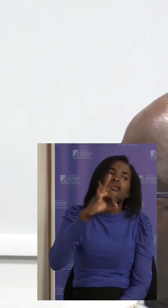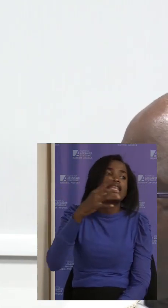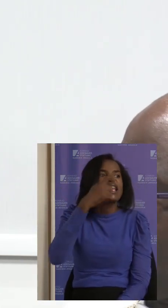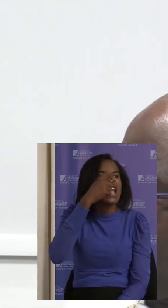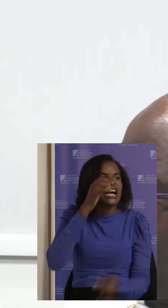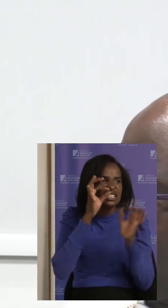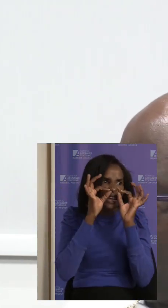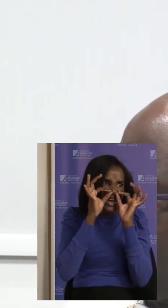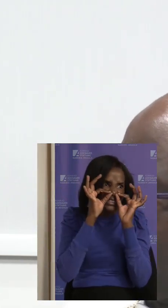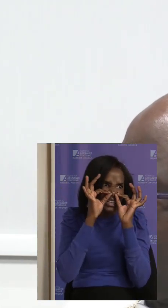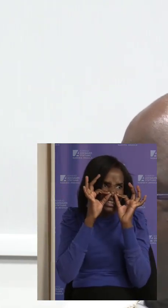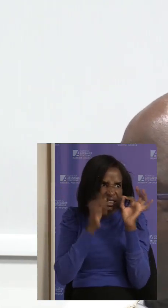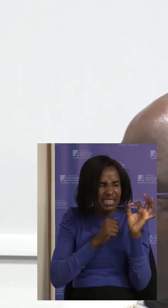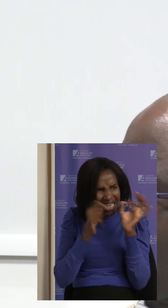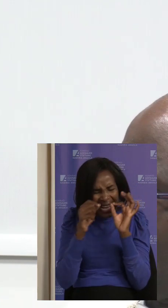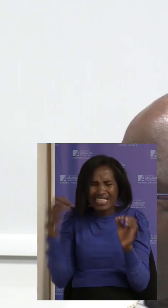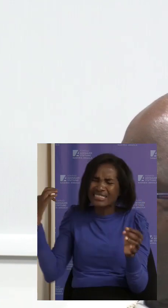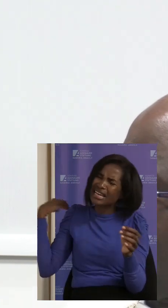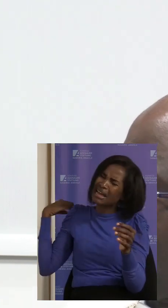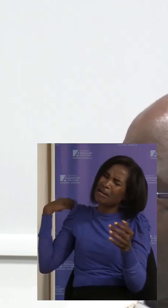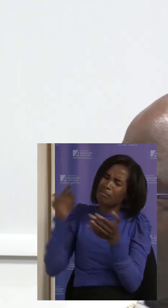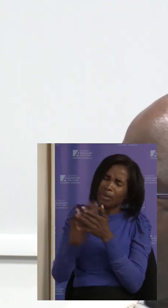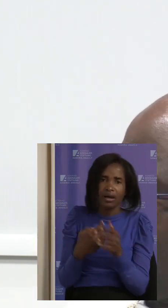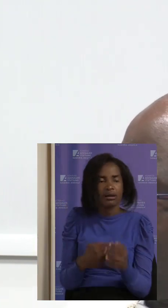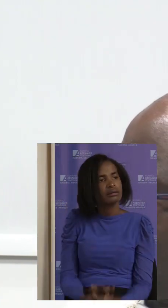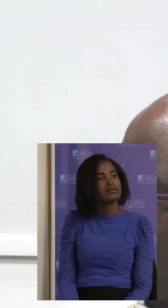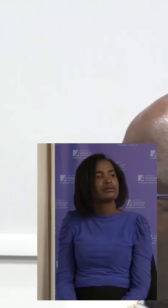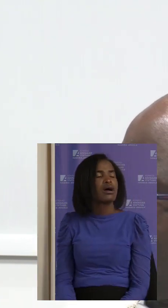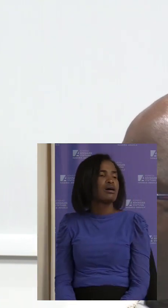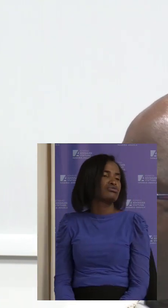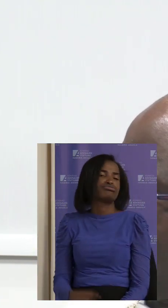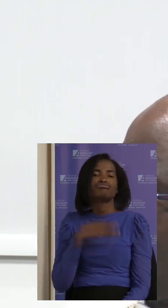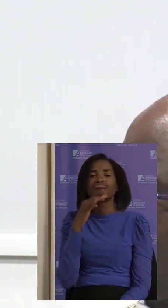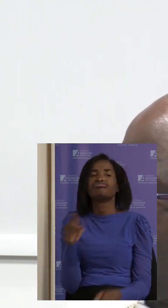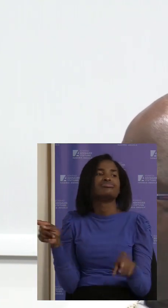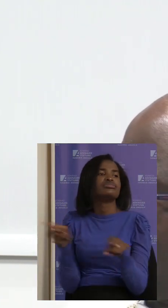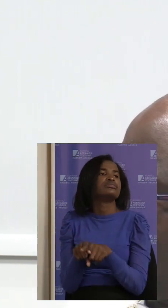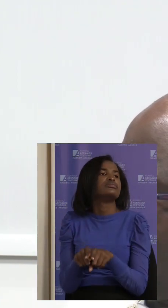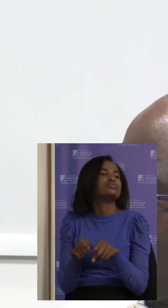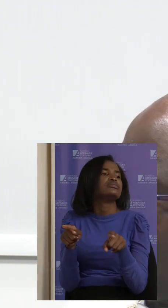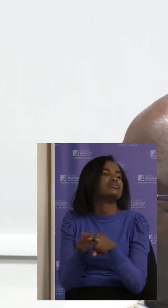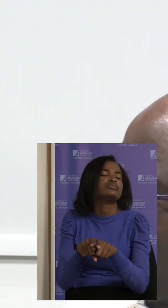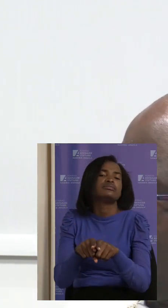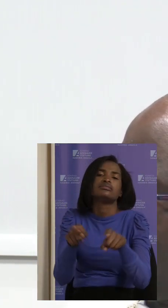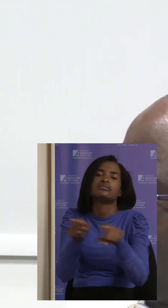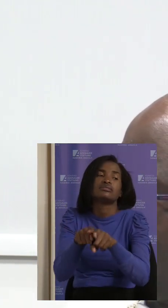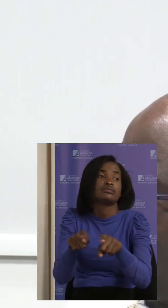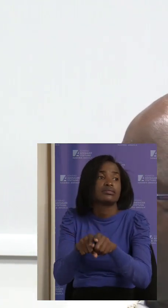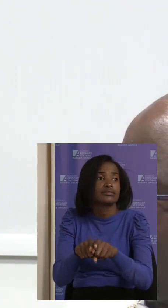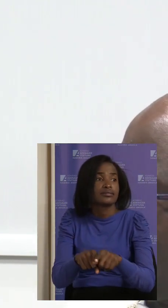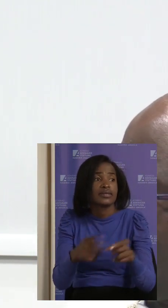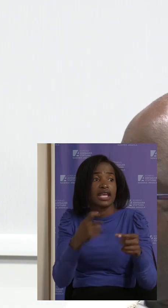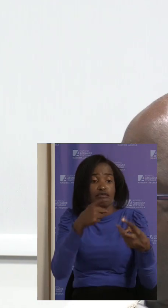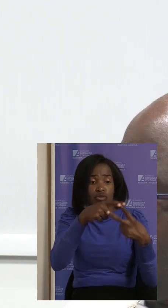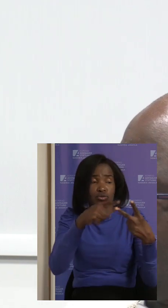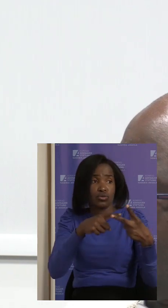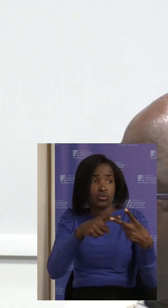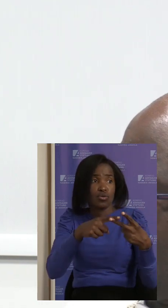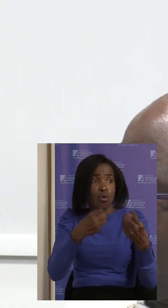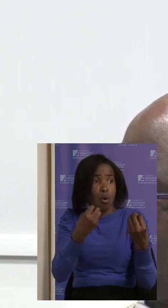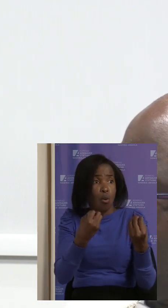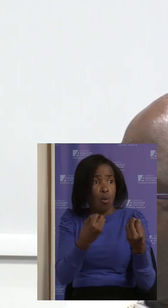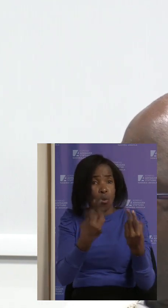up to today. Too much of quantity. Now, quality and quantity are not bedfellows.